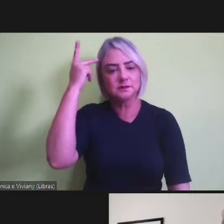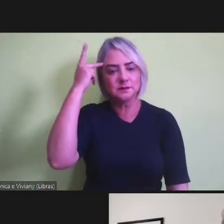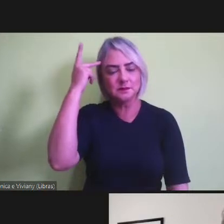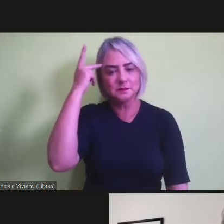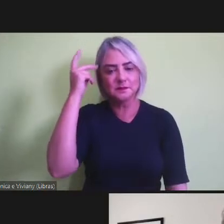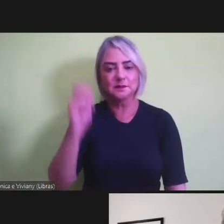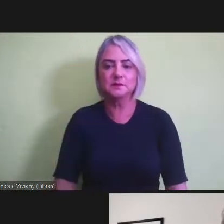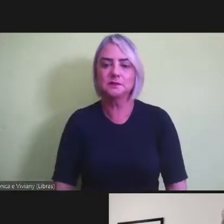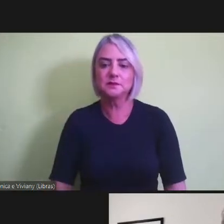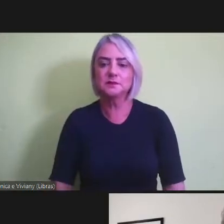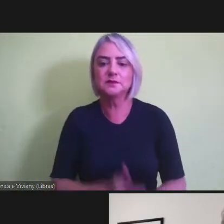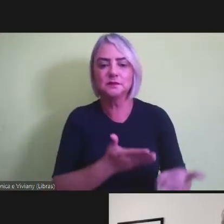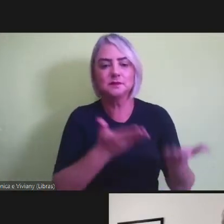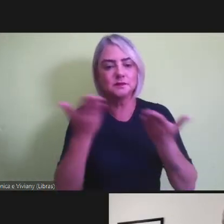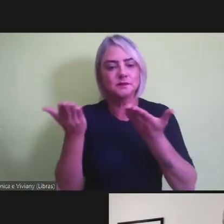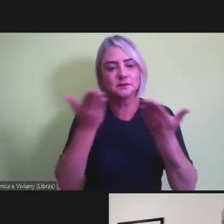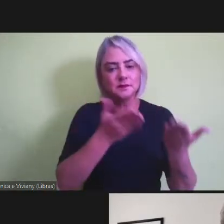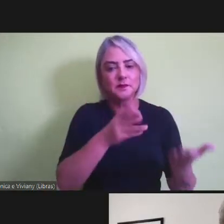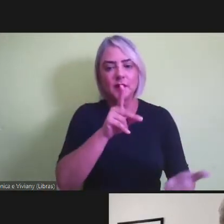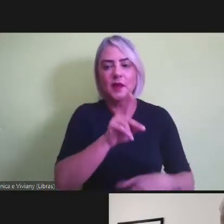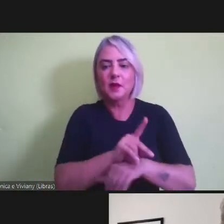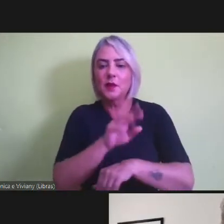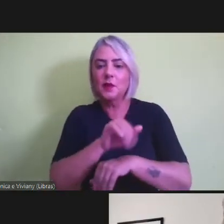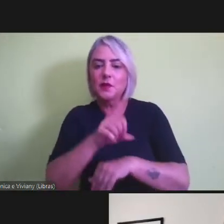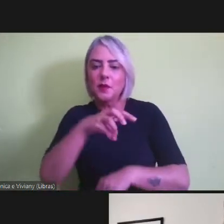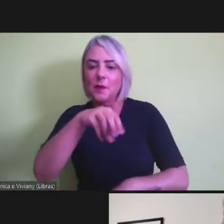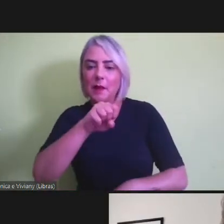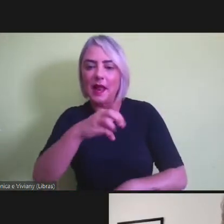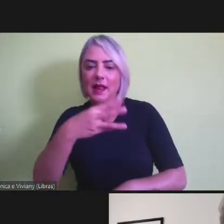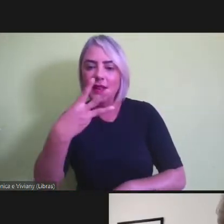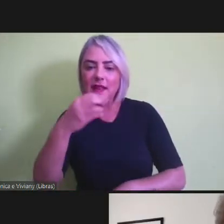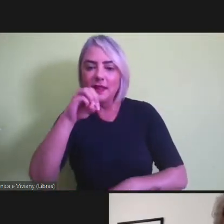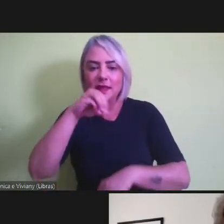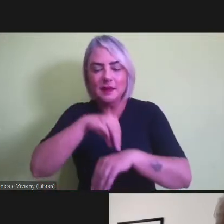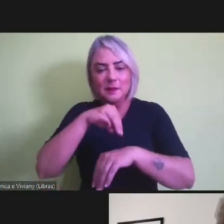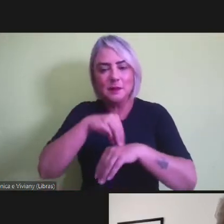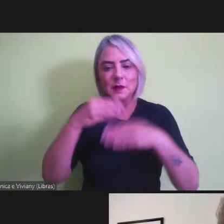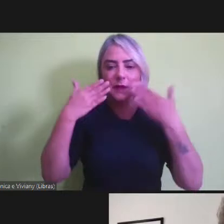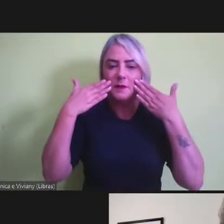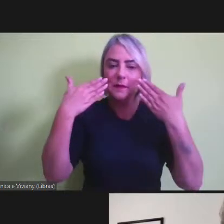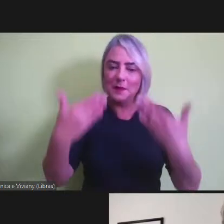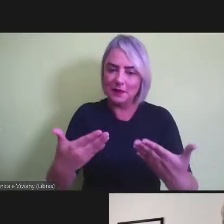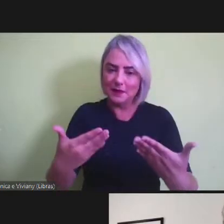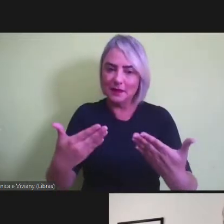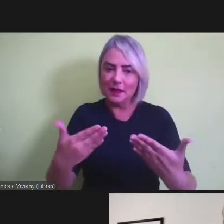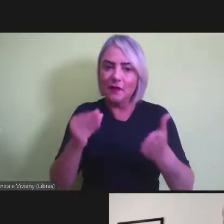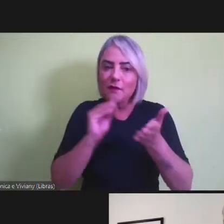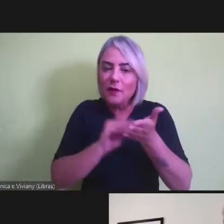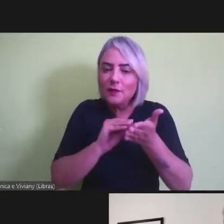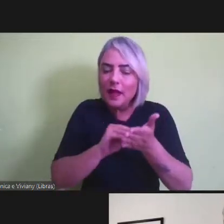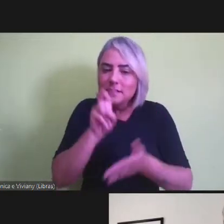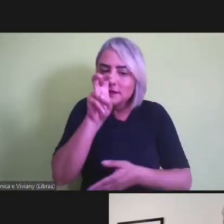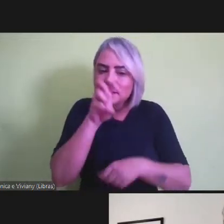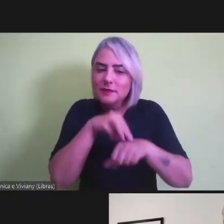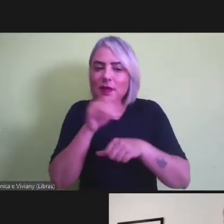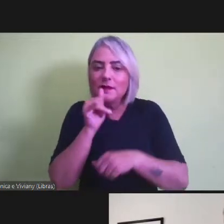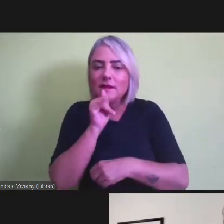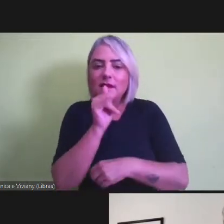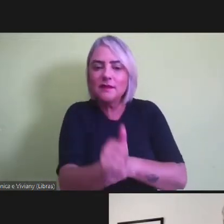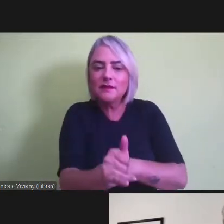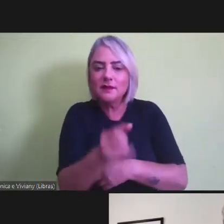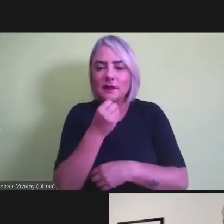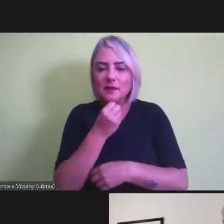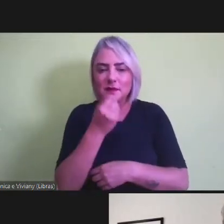Nursing School from the University of São Paulo, Dr. Marina. You will have 30 minutes for your presentations, and when we